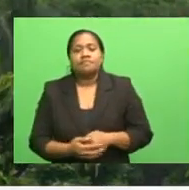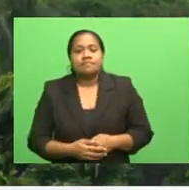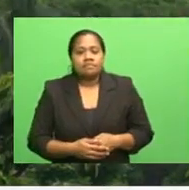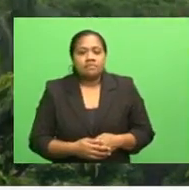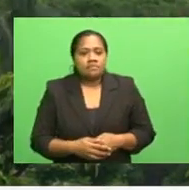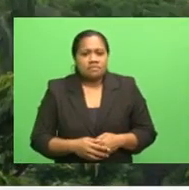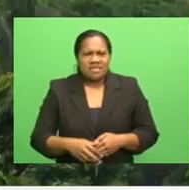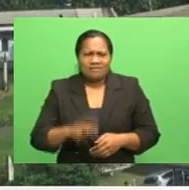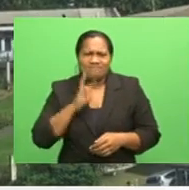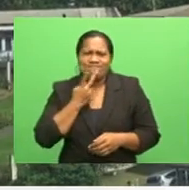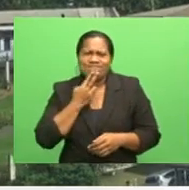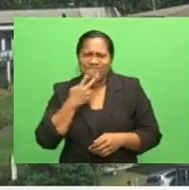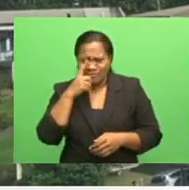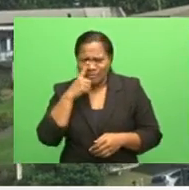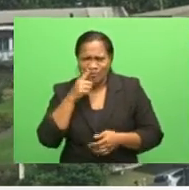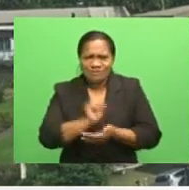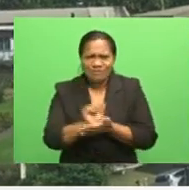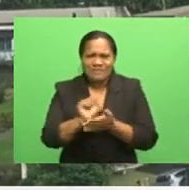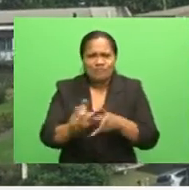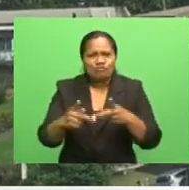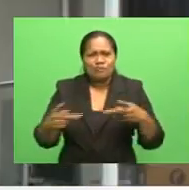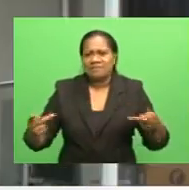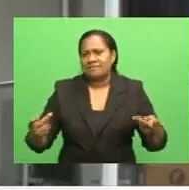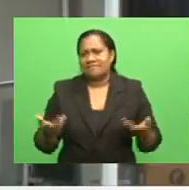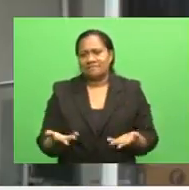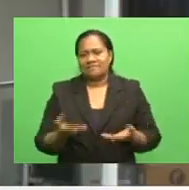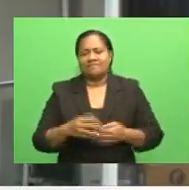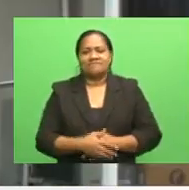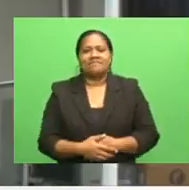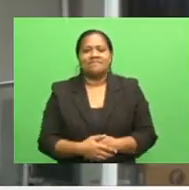And bogus agents again in the spotlight.